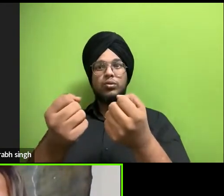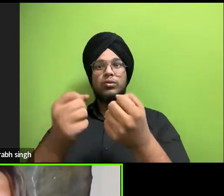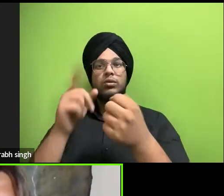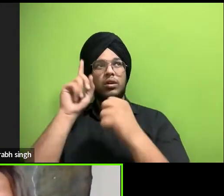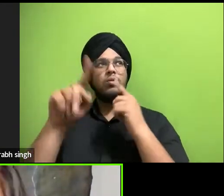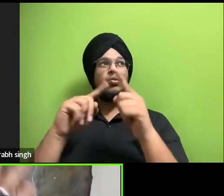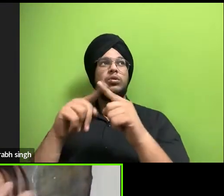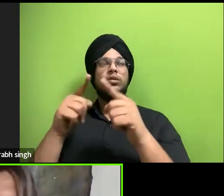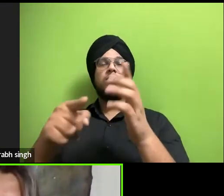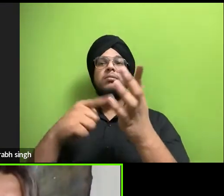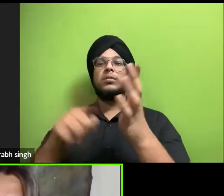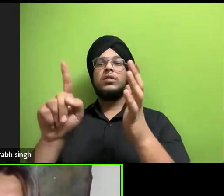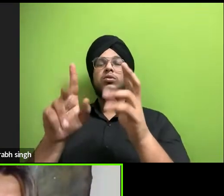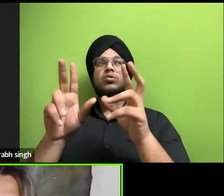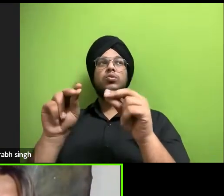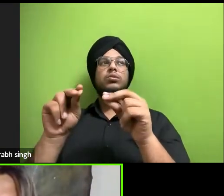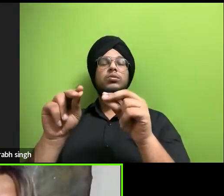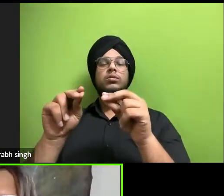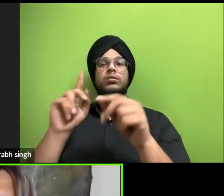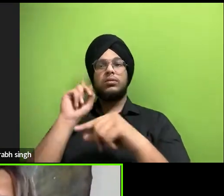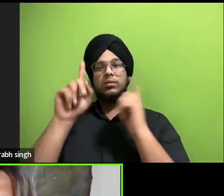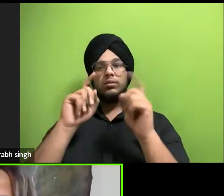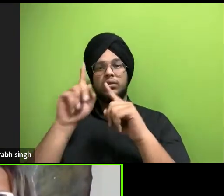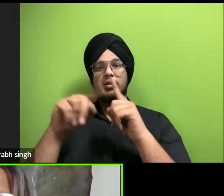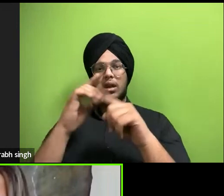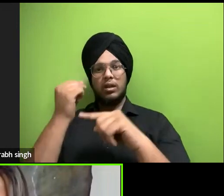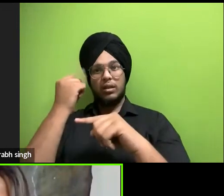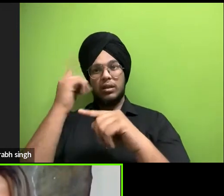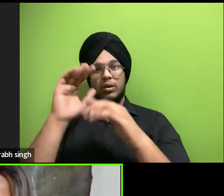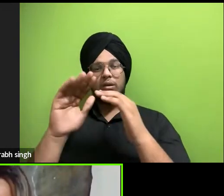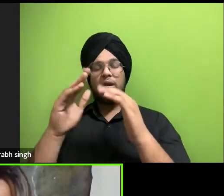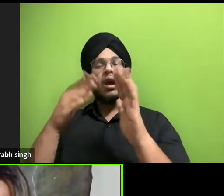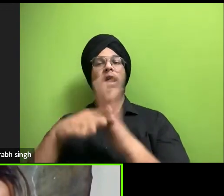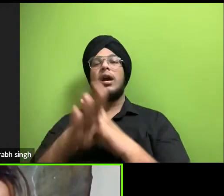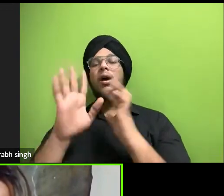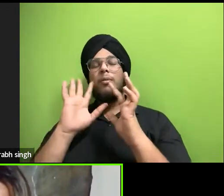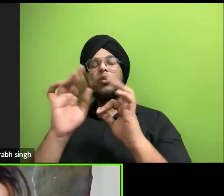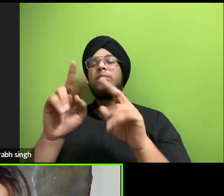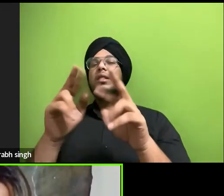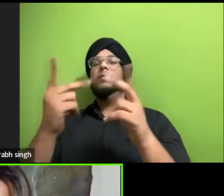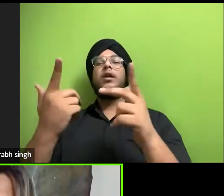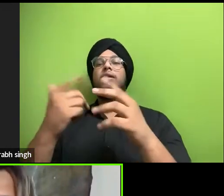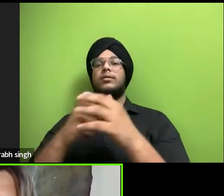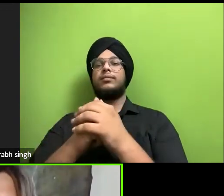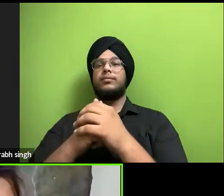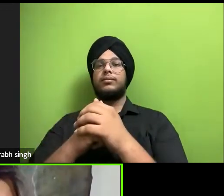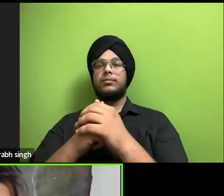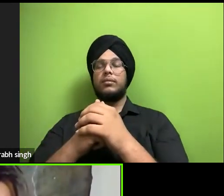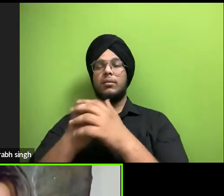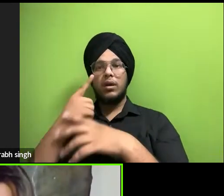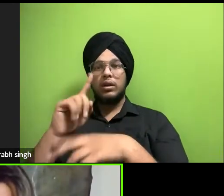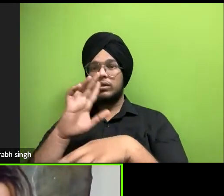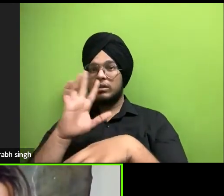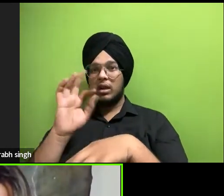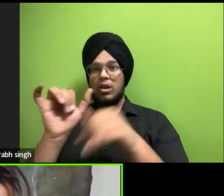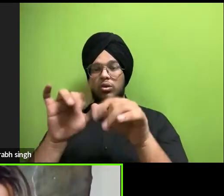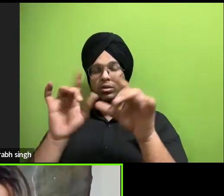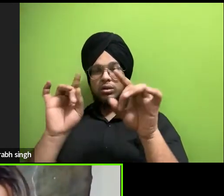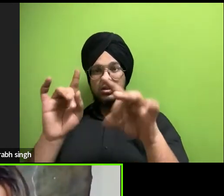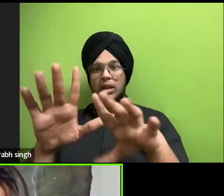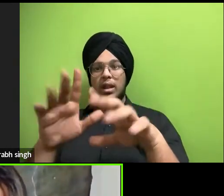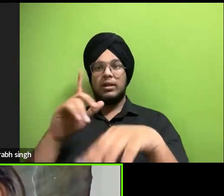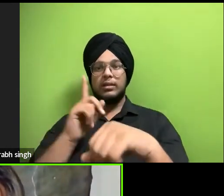about it, but not really understanding what it really meant. But in true Australian